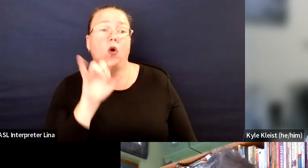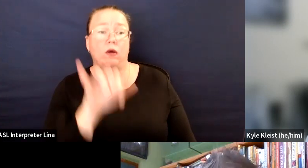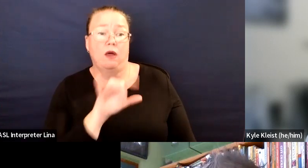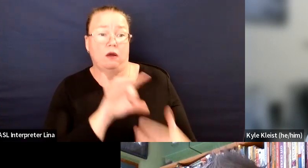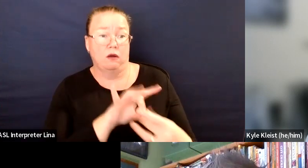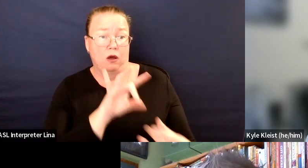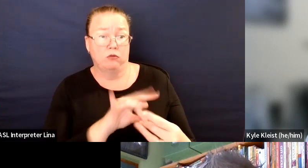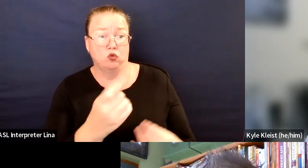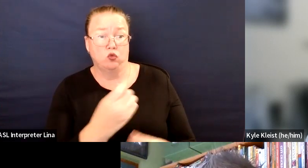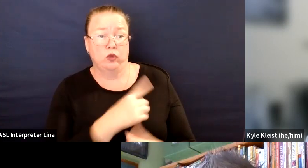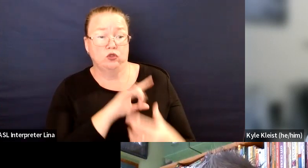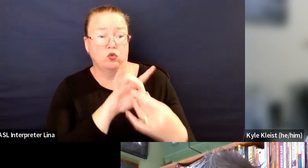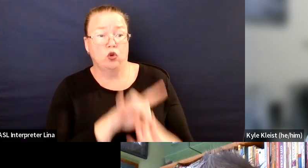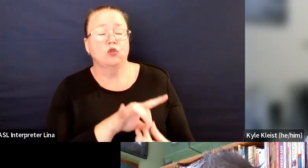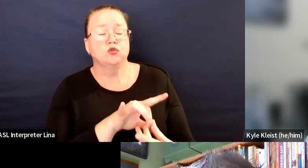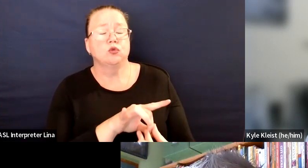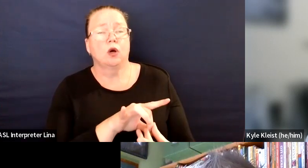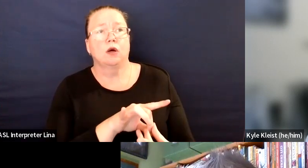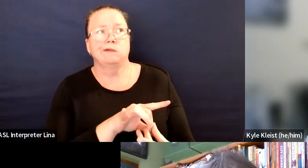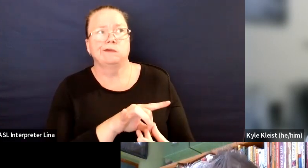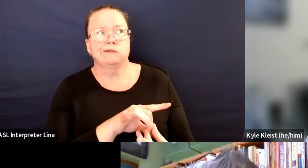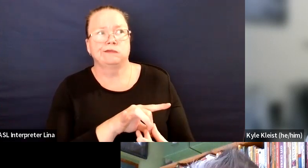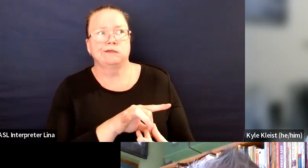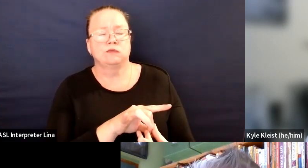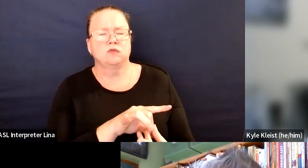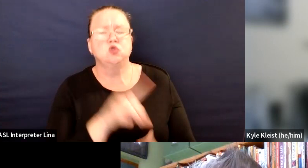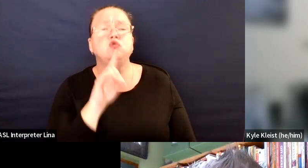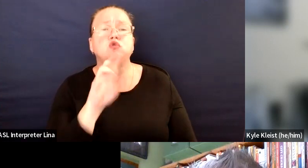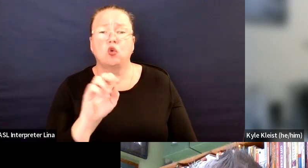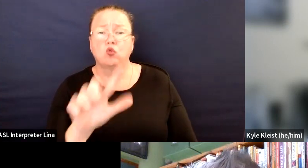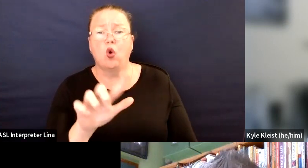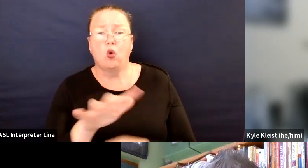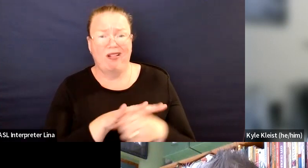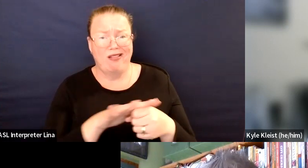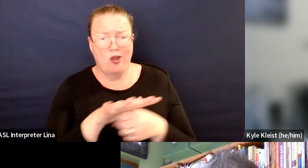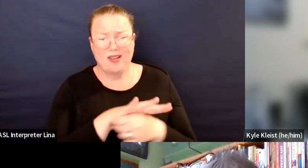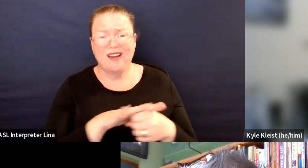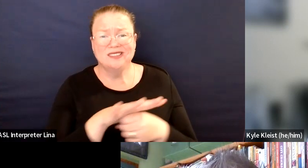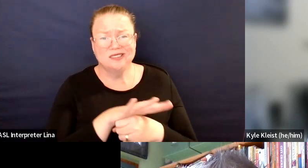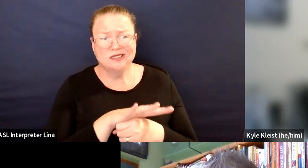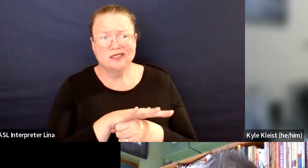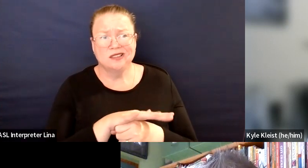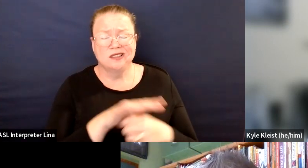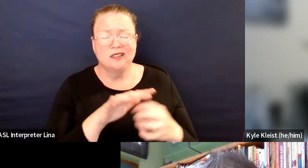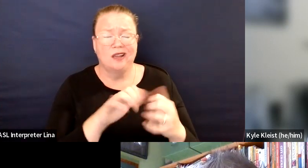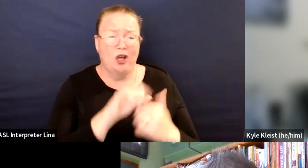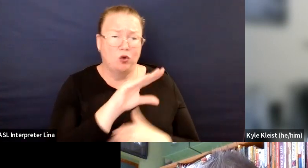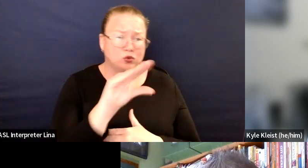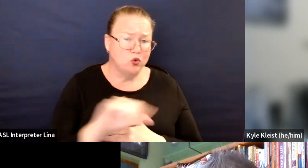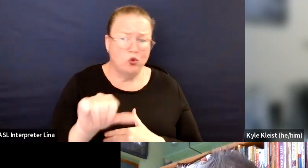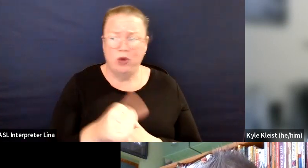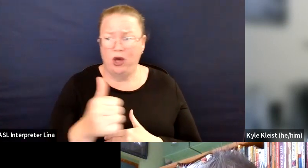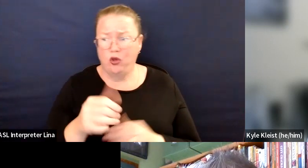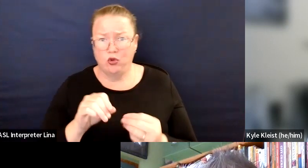common question about being in very rural areas and how Zoom and other ways have